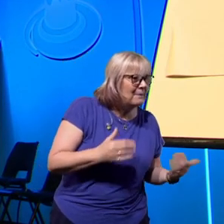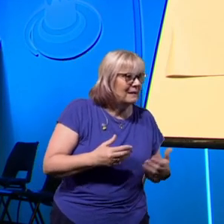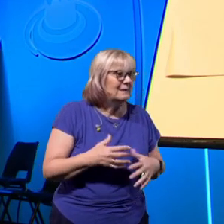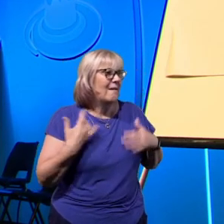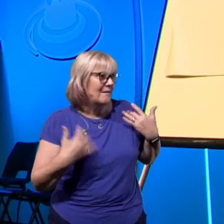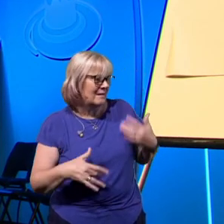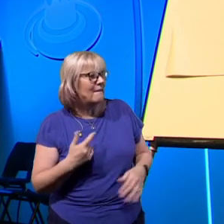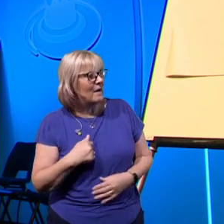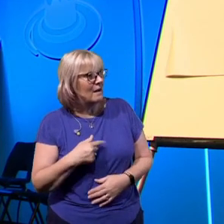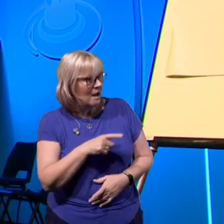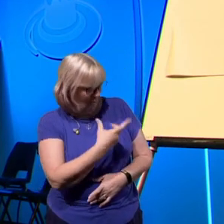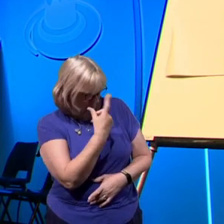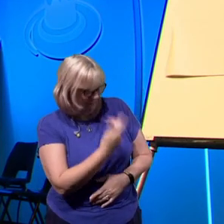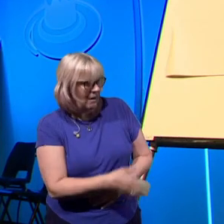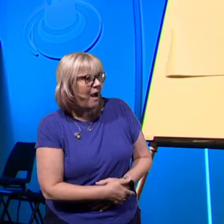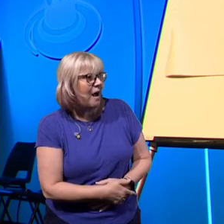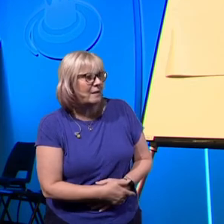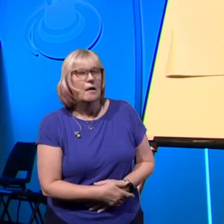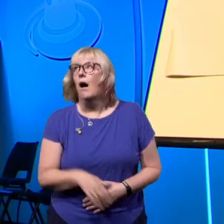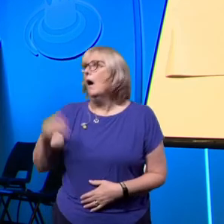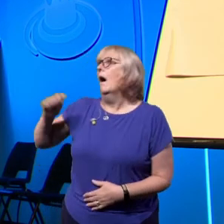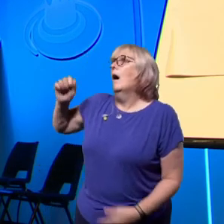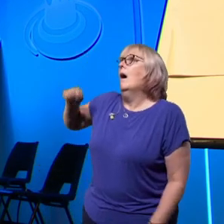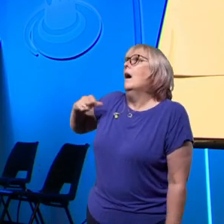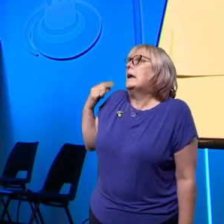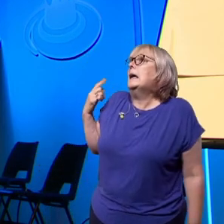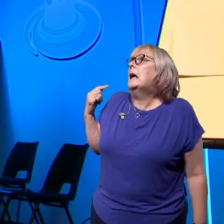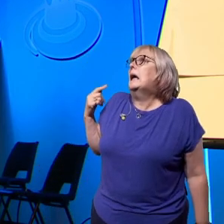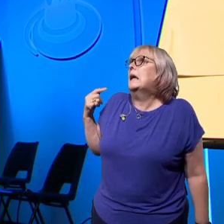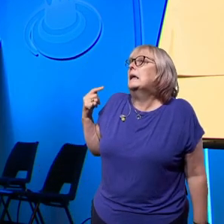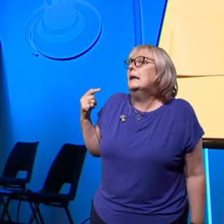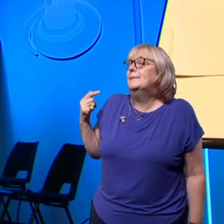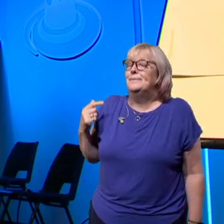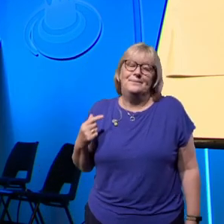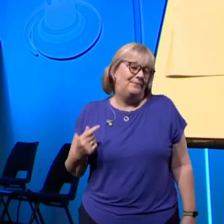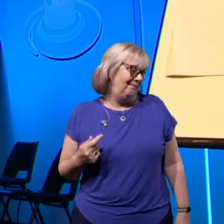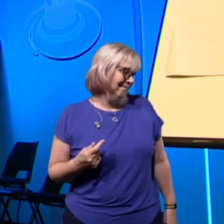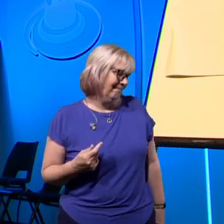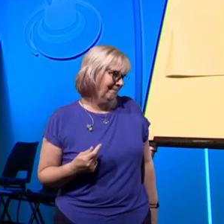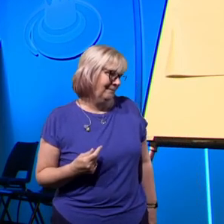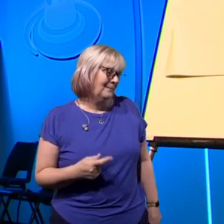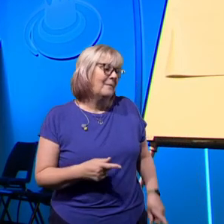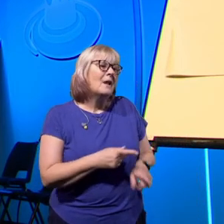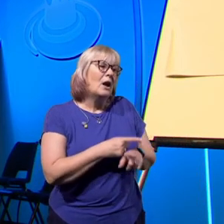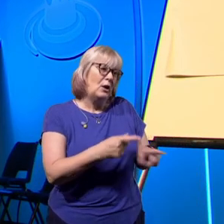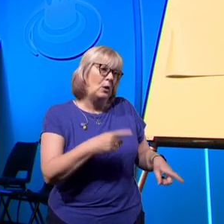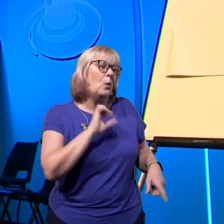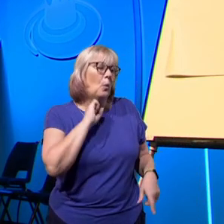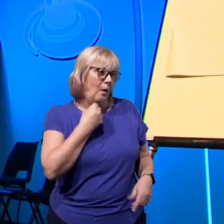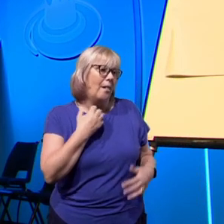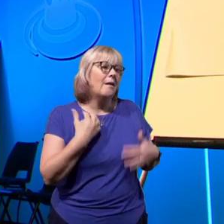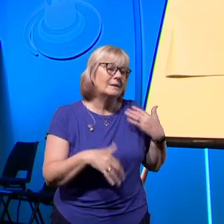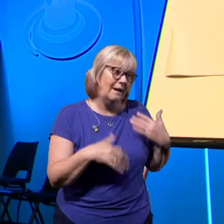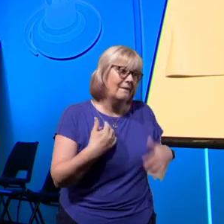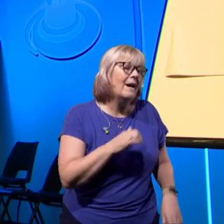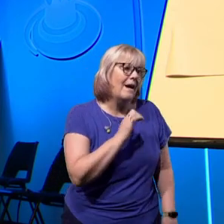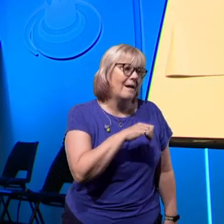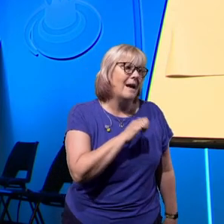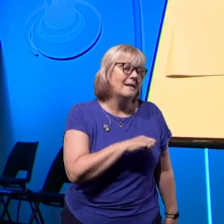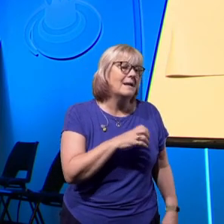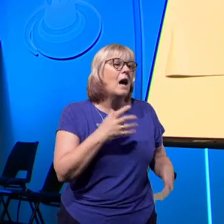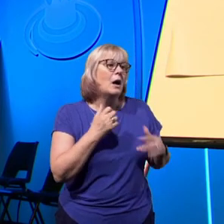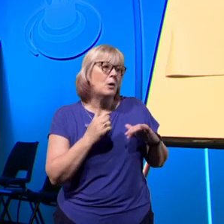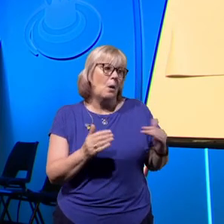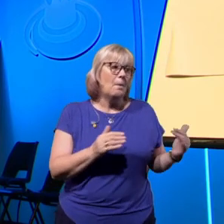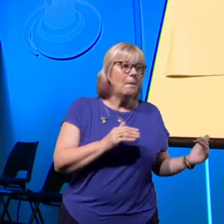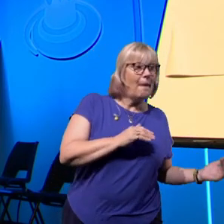am baptized with?" "We can," they answered. Jesus said to them, "You will drink the cup I drink and be